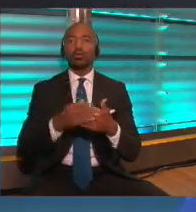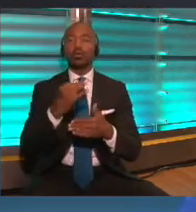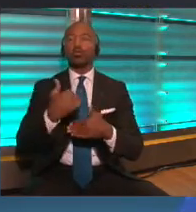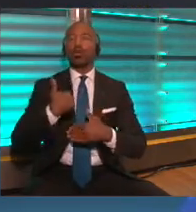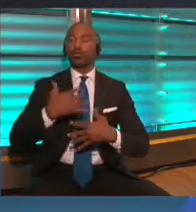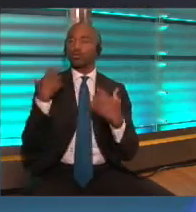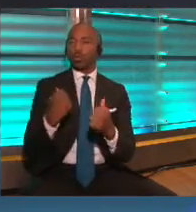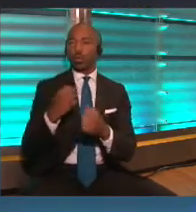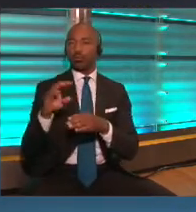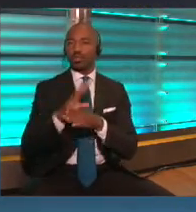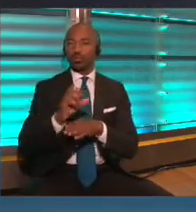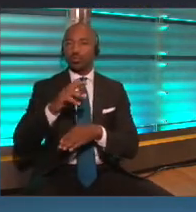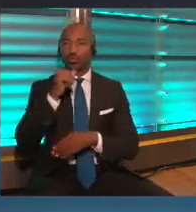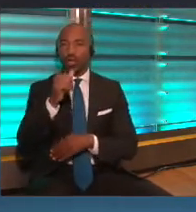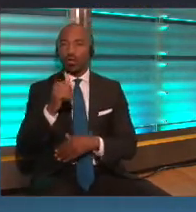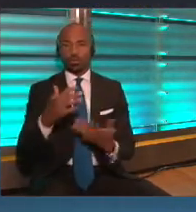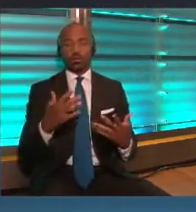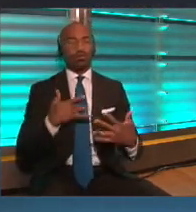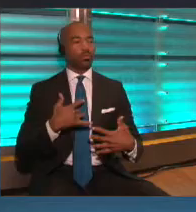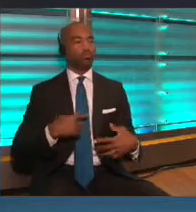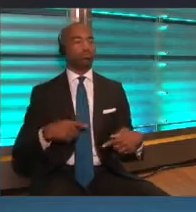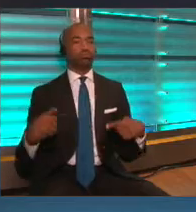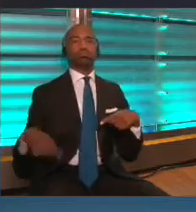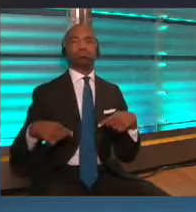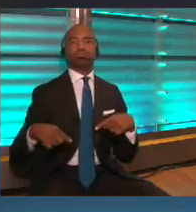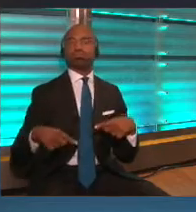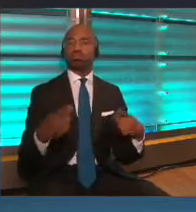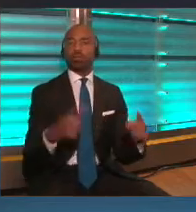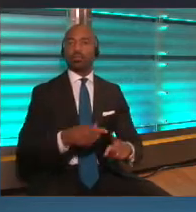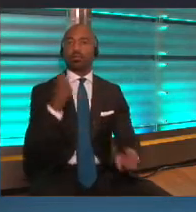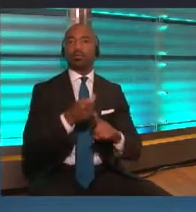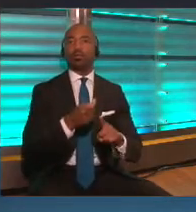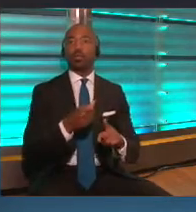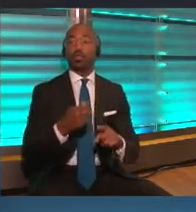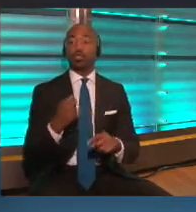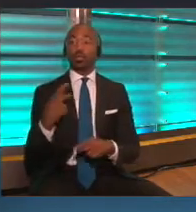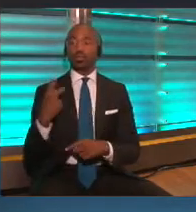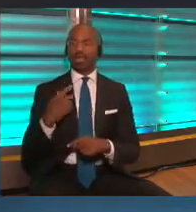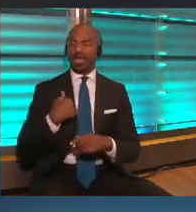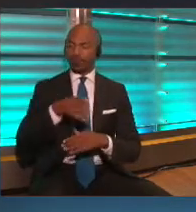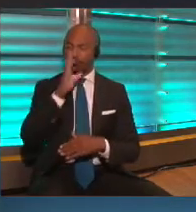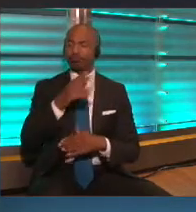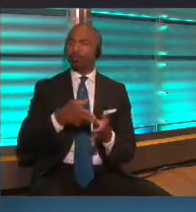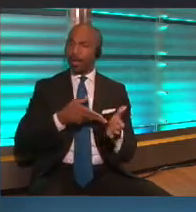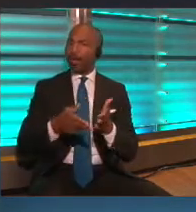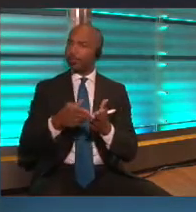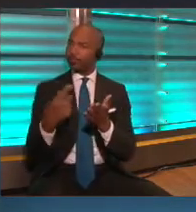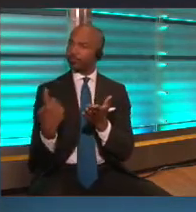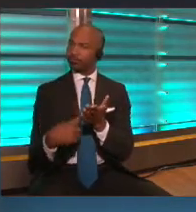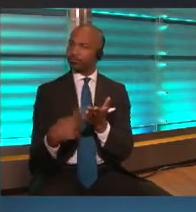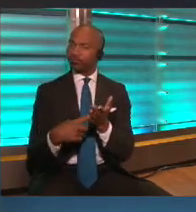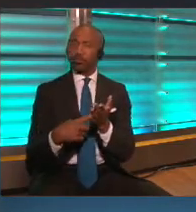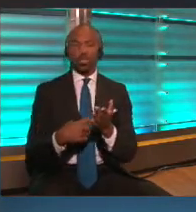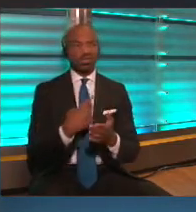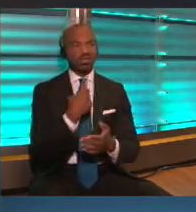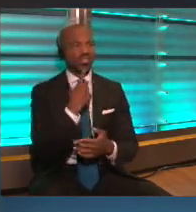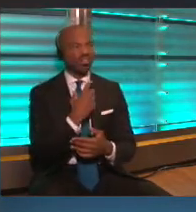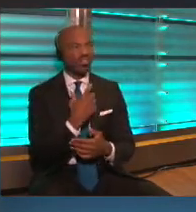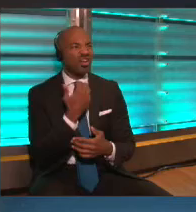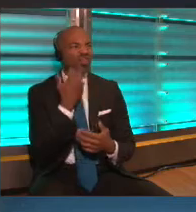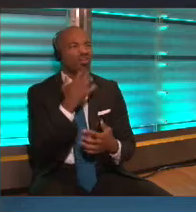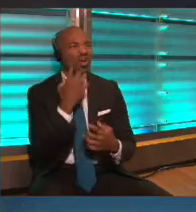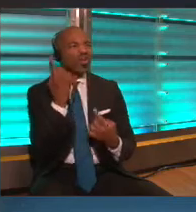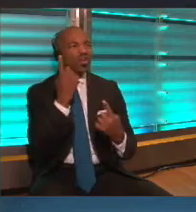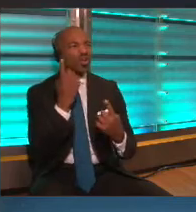business. And so it's a terrifying moment. And I think that we had a very frank conversation, and we thought, you know what, you know, we don't want to wonder what if